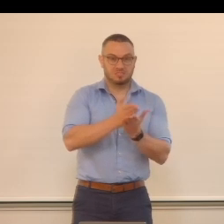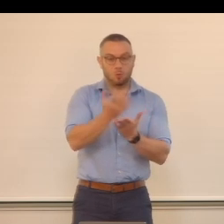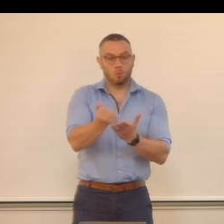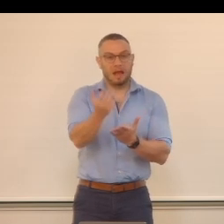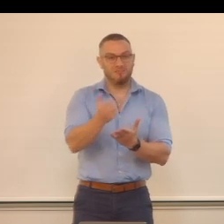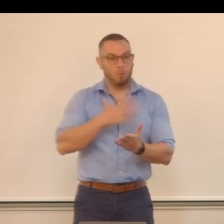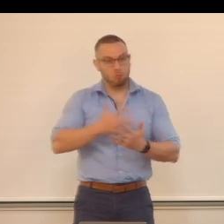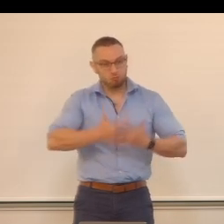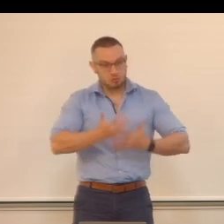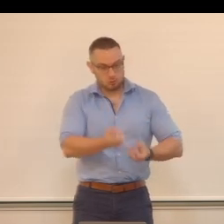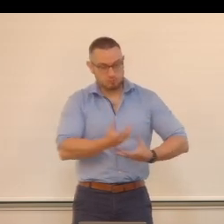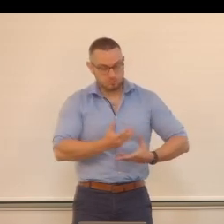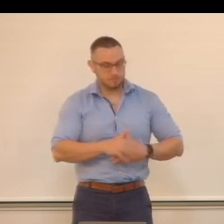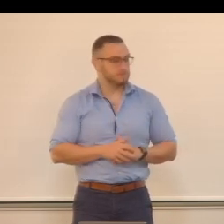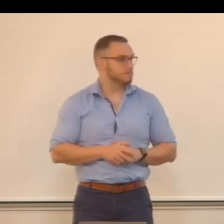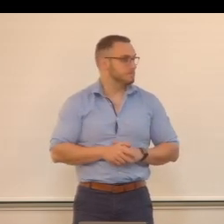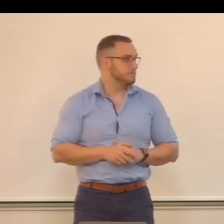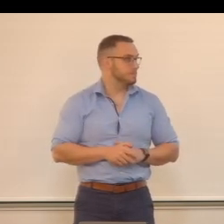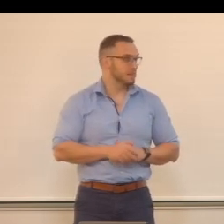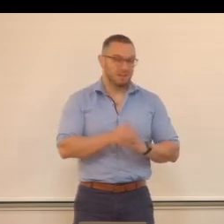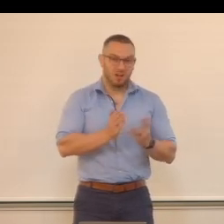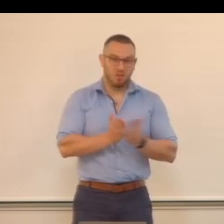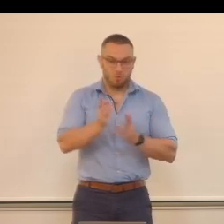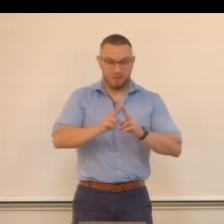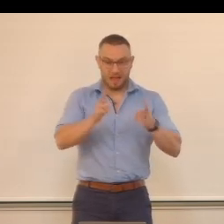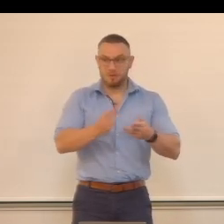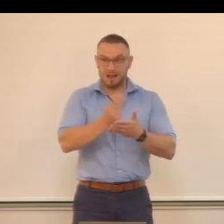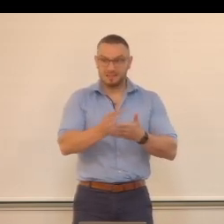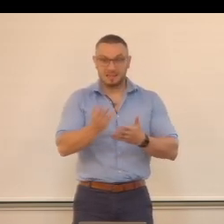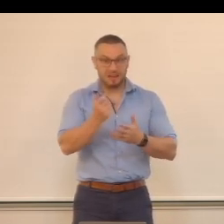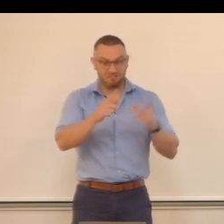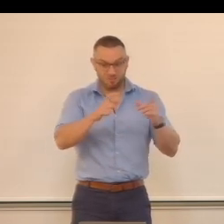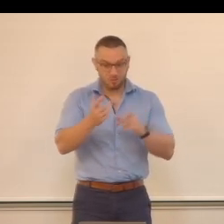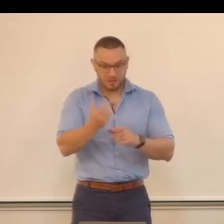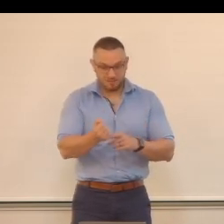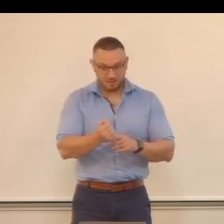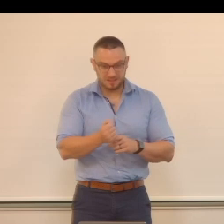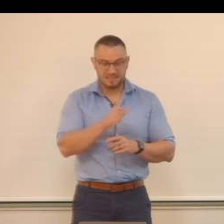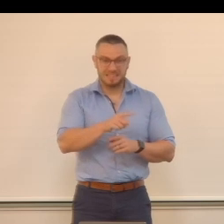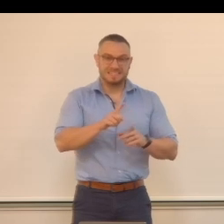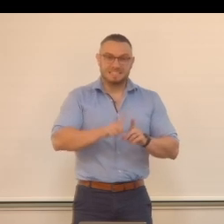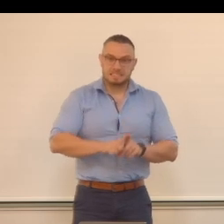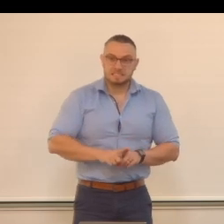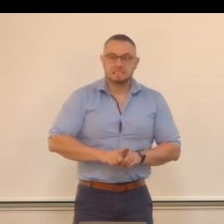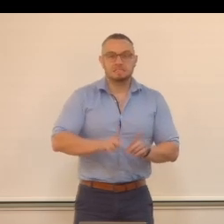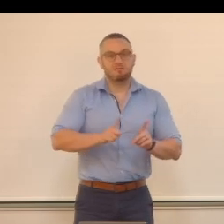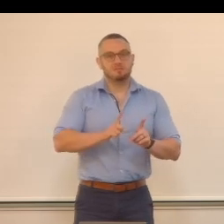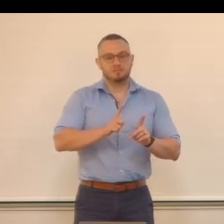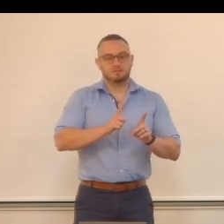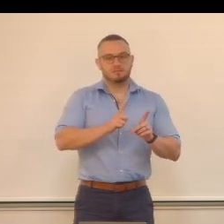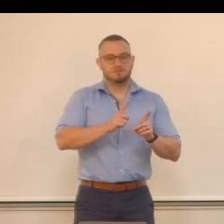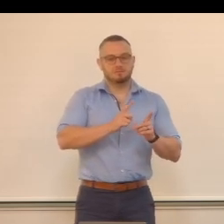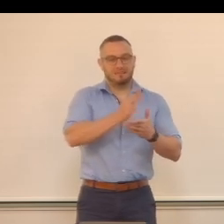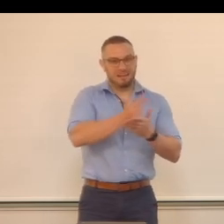results. And even the habitat architecture, and I'll show some pictures, is a different architecture than for HERA